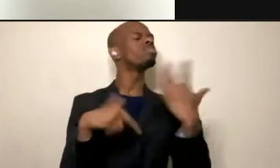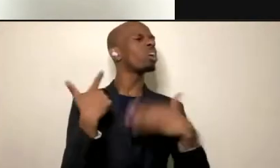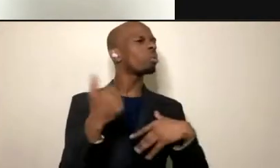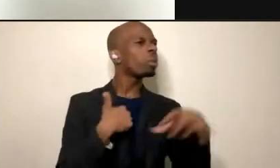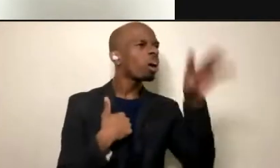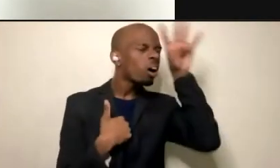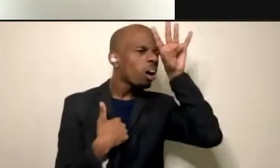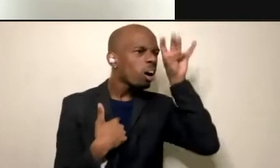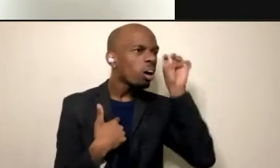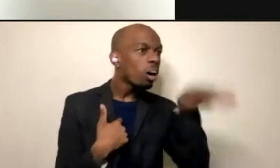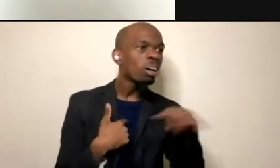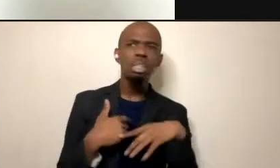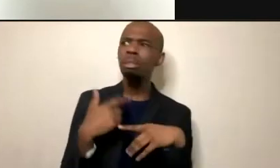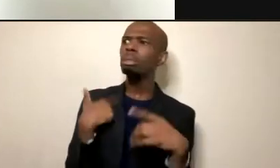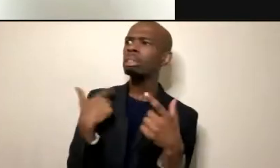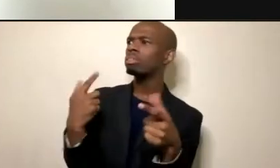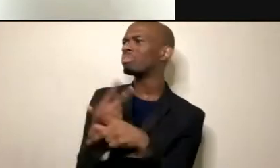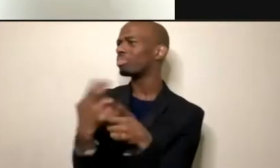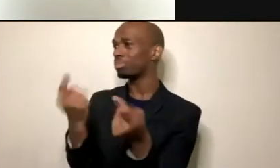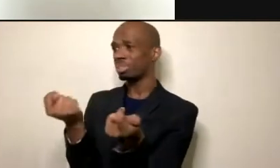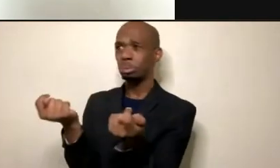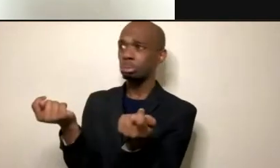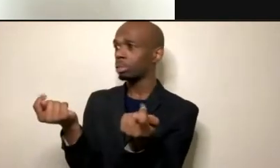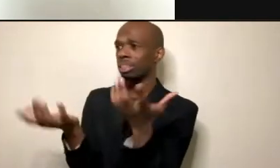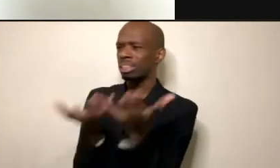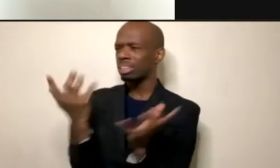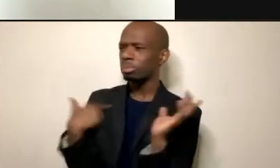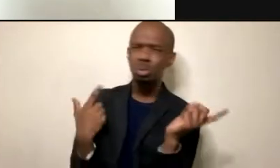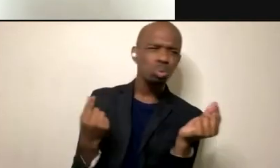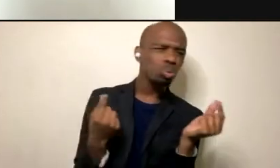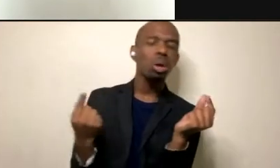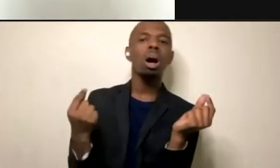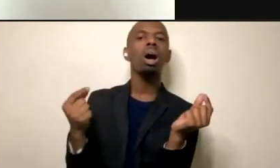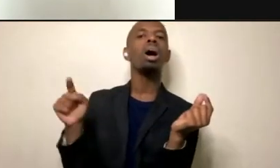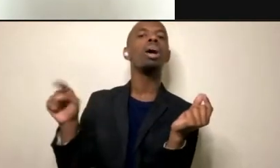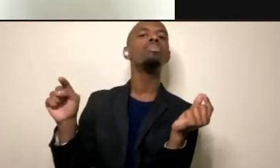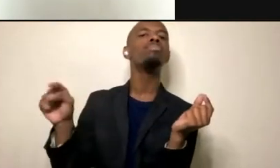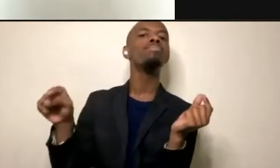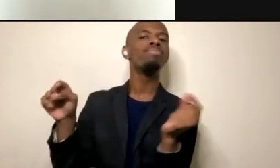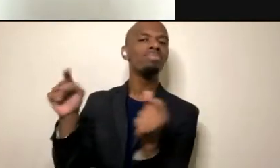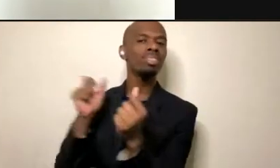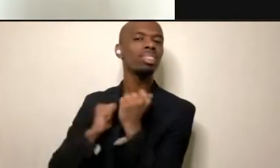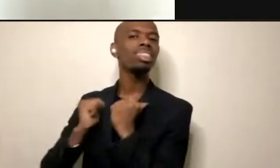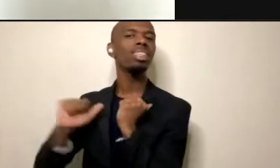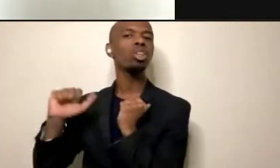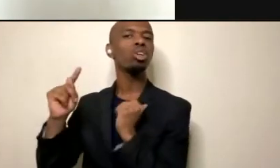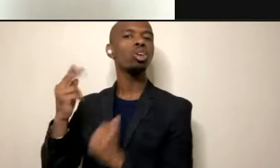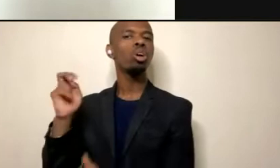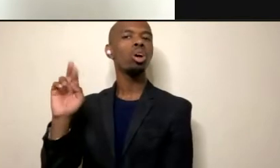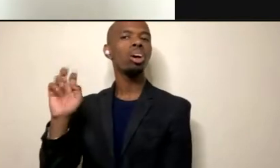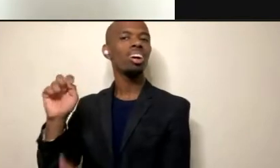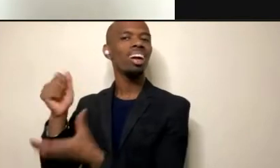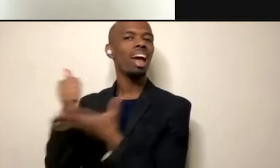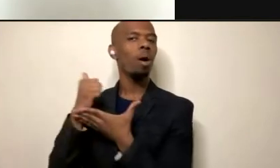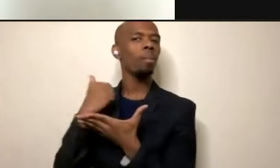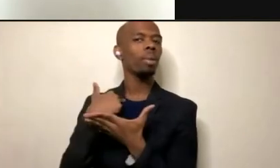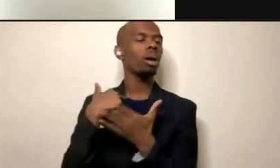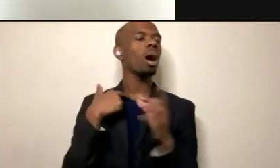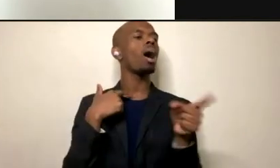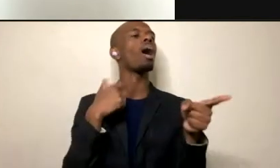theater helps me figure it out. I was having this crisis, a bit of a crisis when Obama was elected,